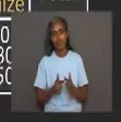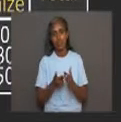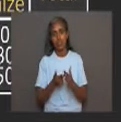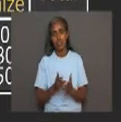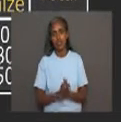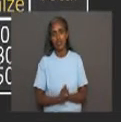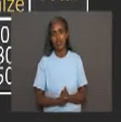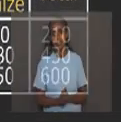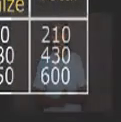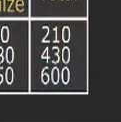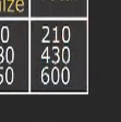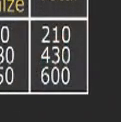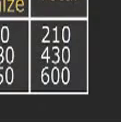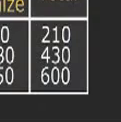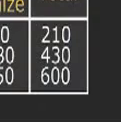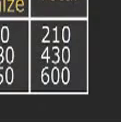Begin.